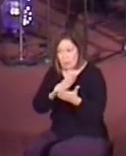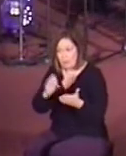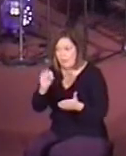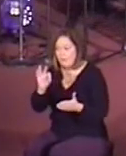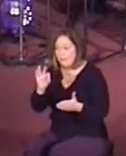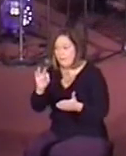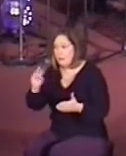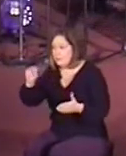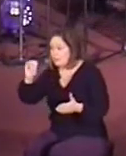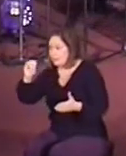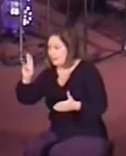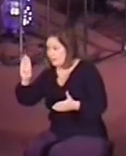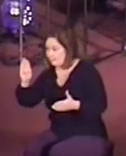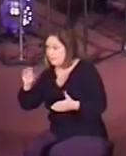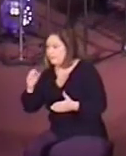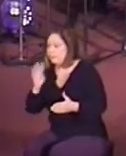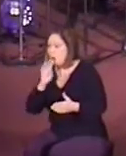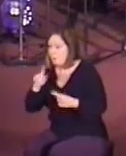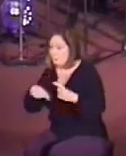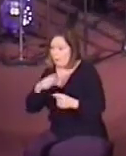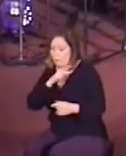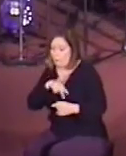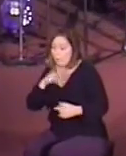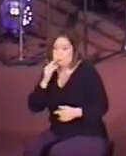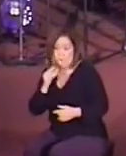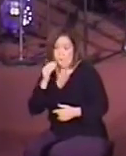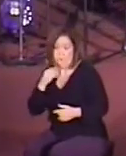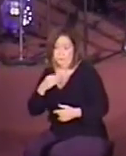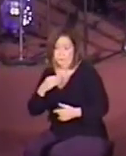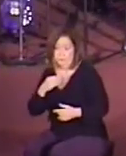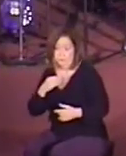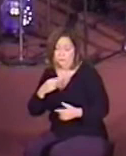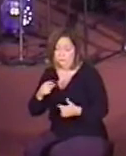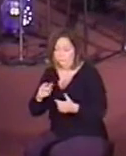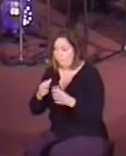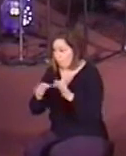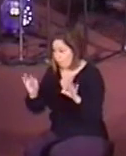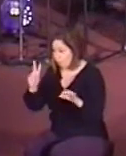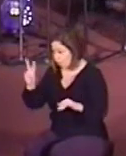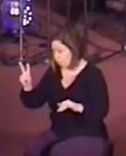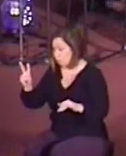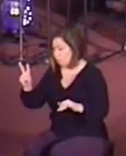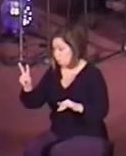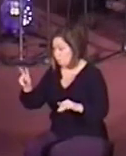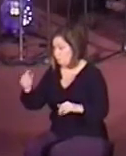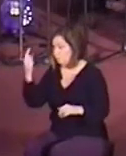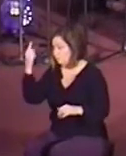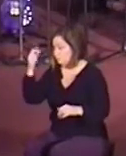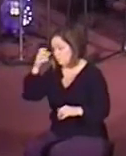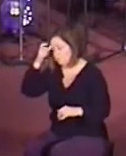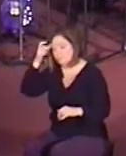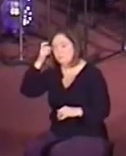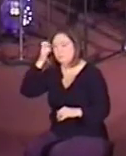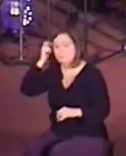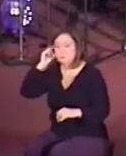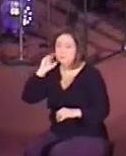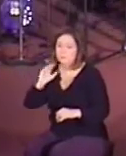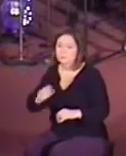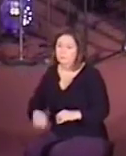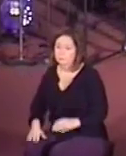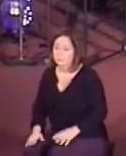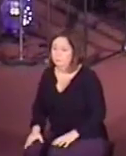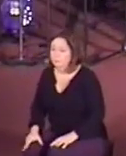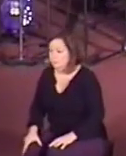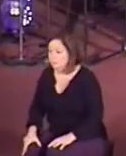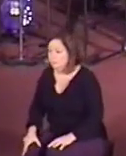Nebuchadnezzar talking about a personal experience that he went through. It says in verse 2, this is Nebuchadnezzar talking here. I thought it